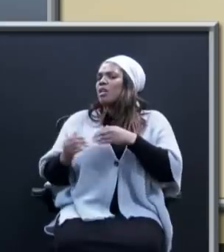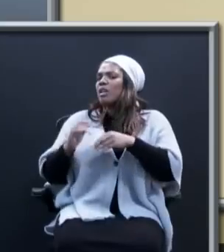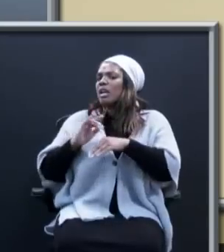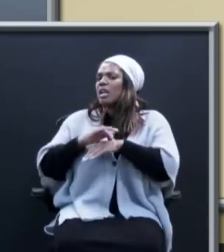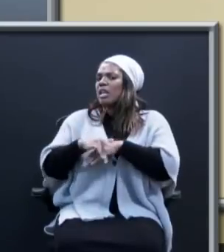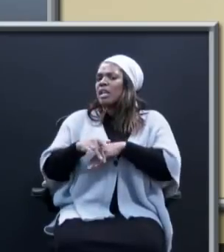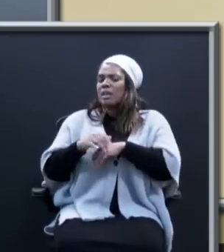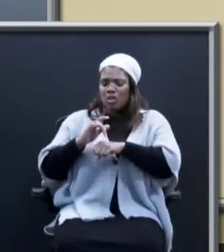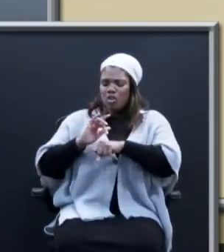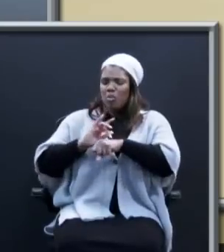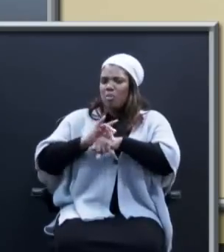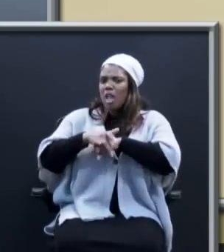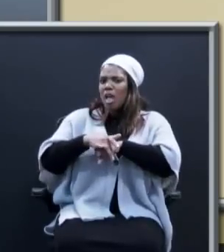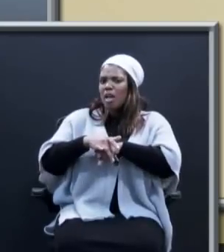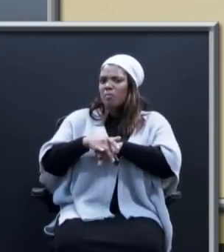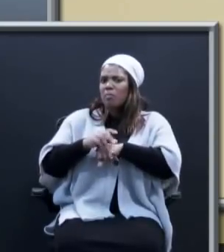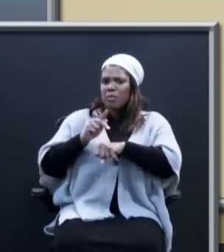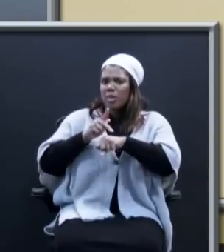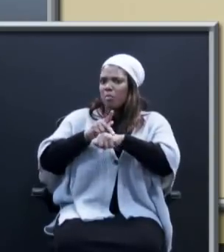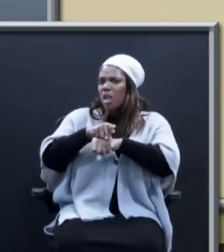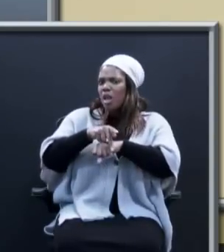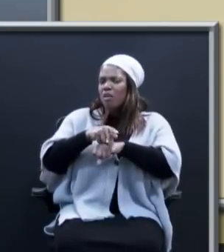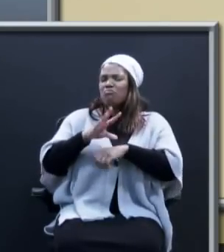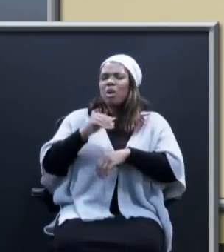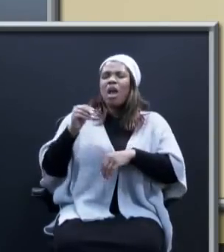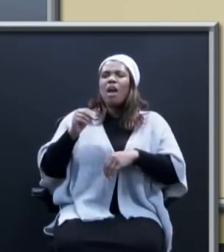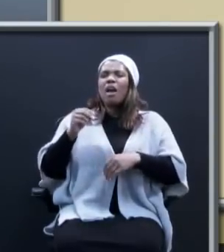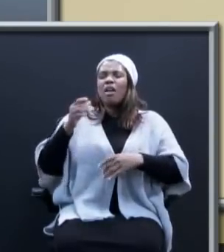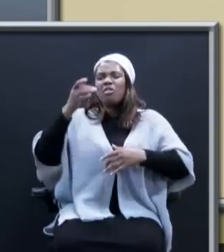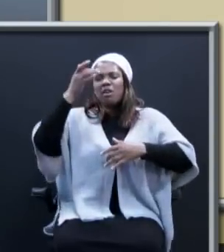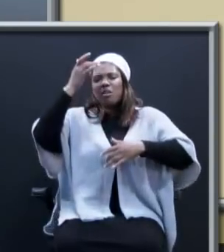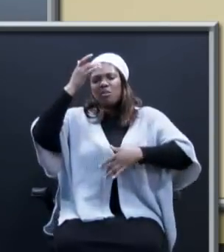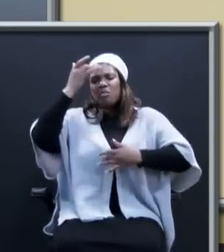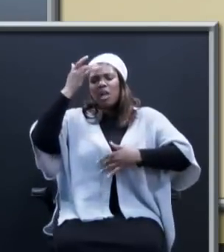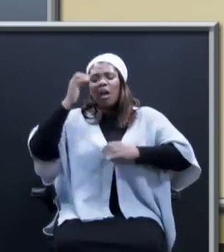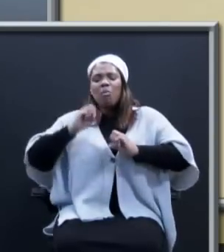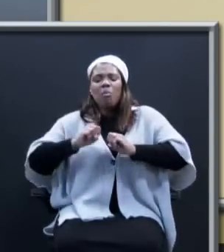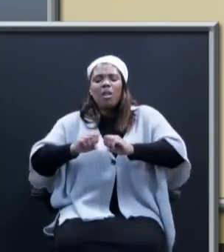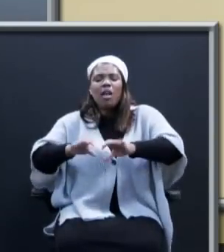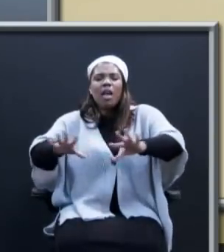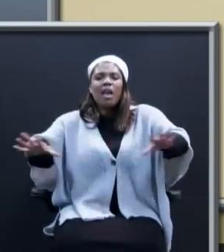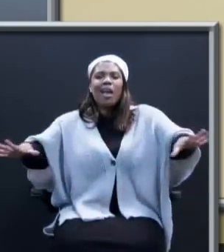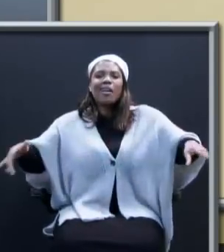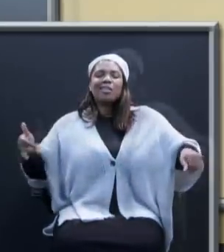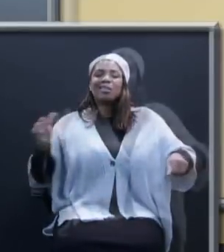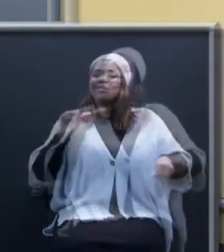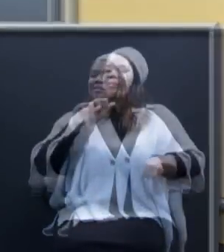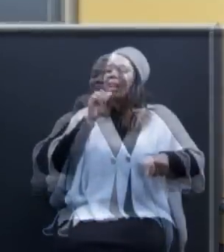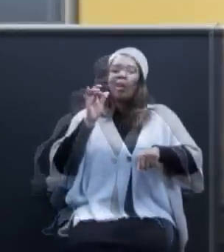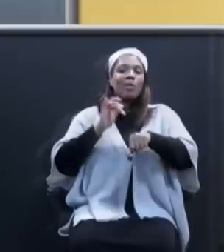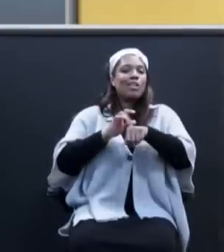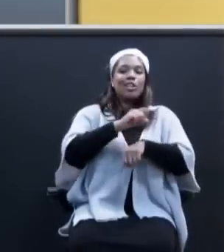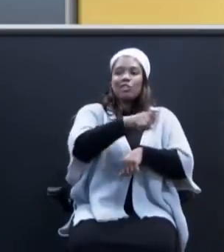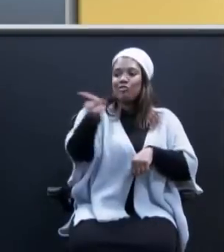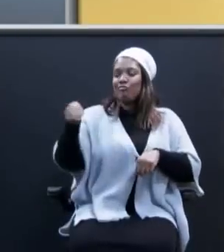to destroy you when I smite the land of Egypt. So that's what it means. When I see the blood, I'm going to pass over